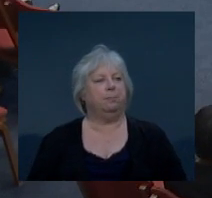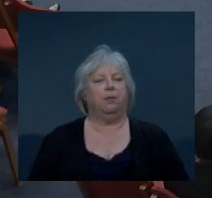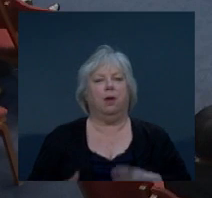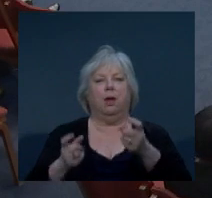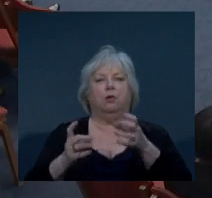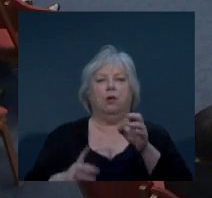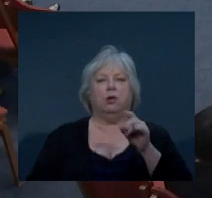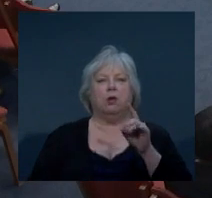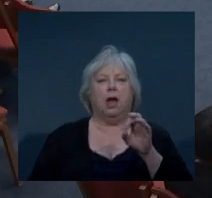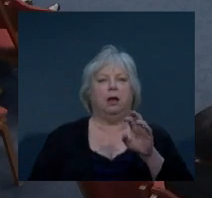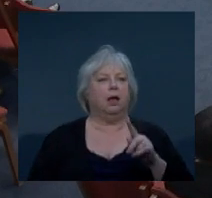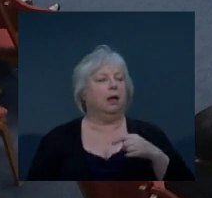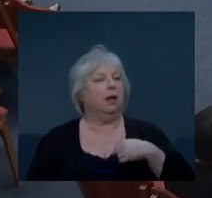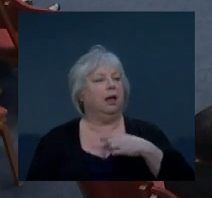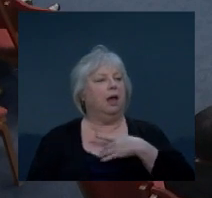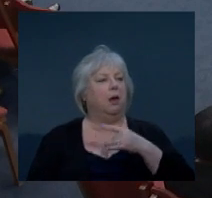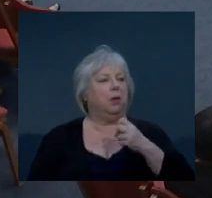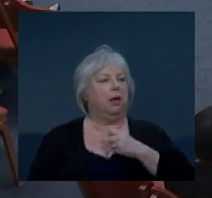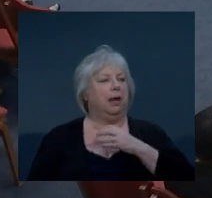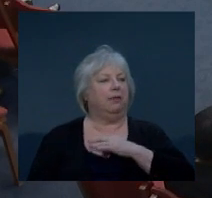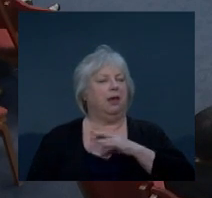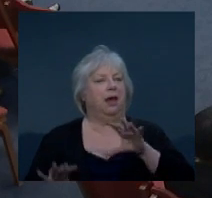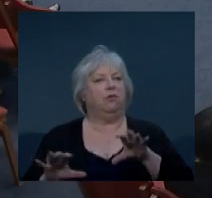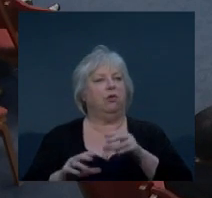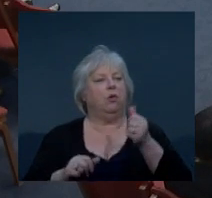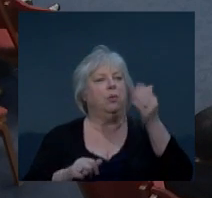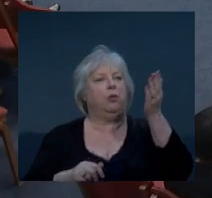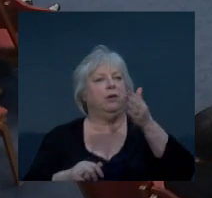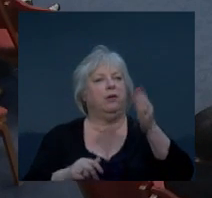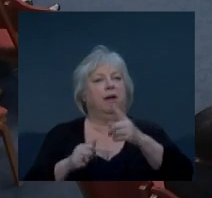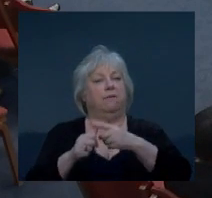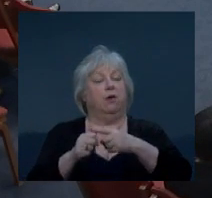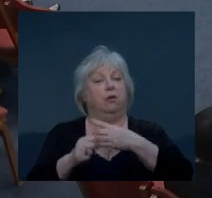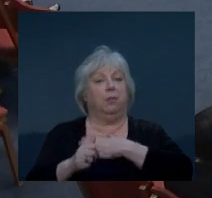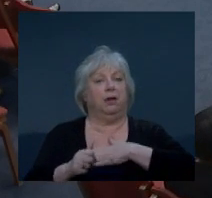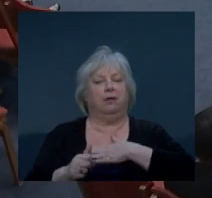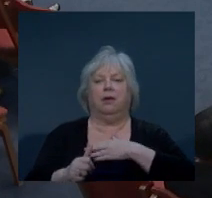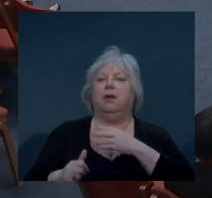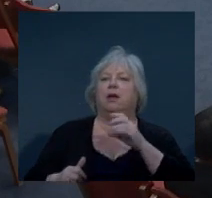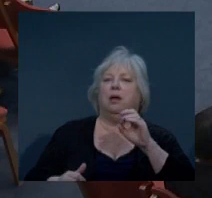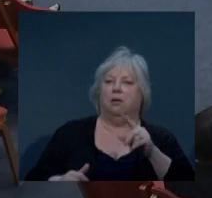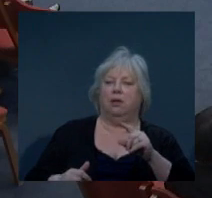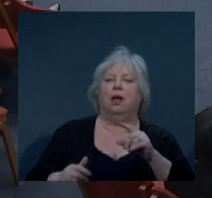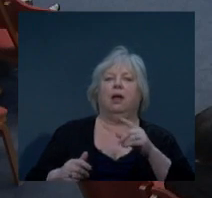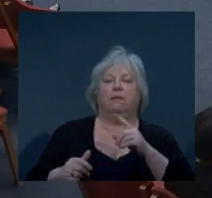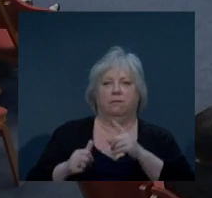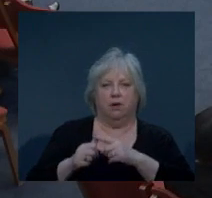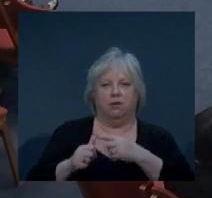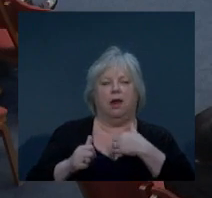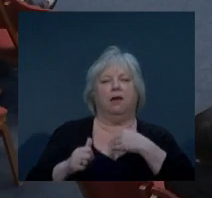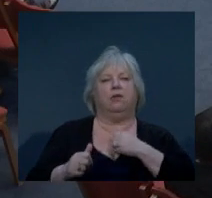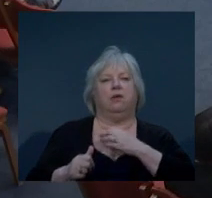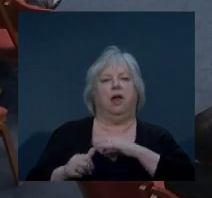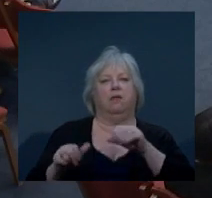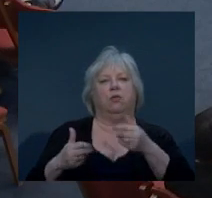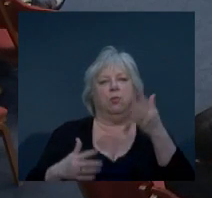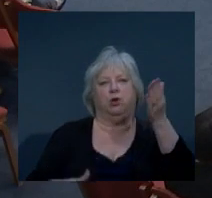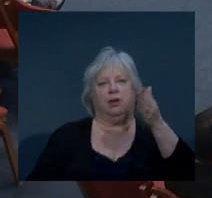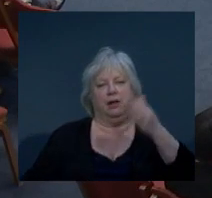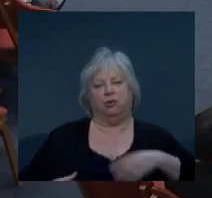Bishop, Director Adcock. Yes, I would like staff to do a presentation first, please. Staff can do a presentation first.